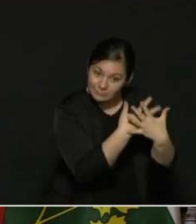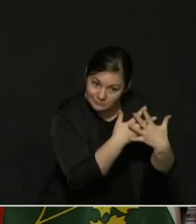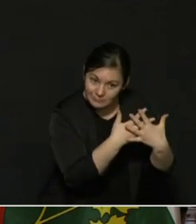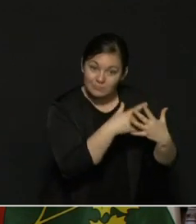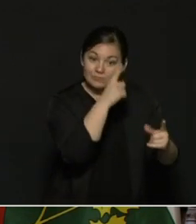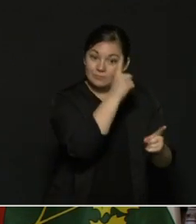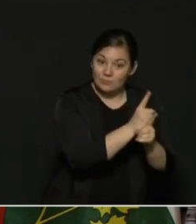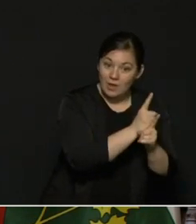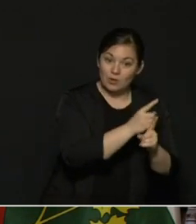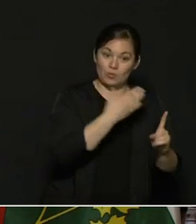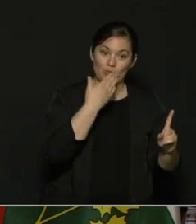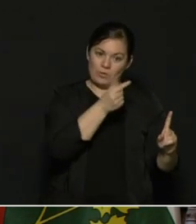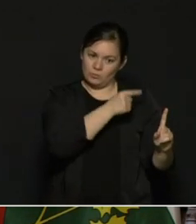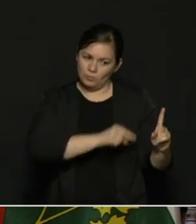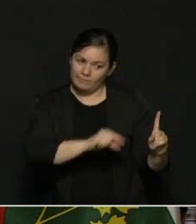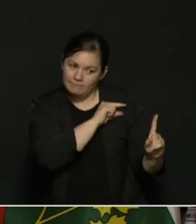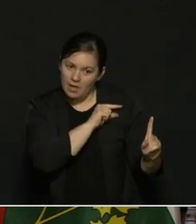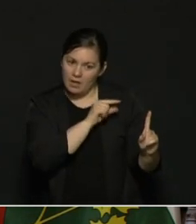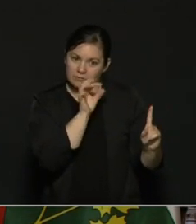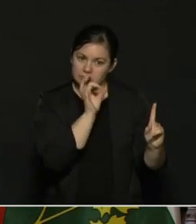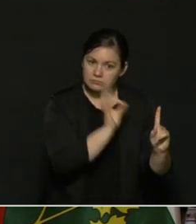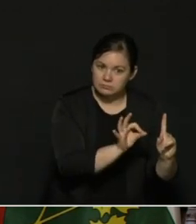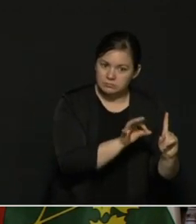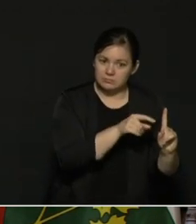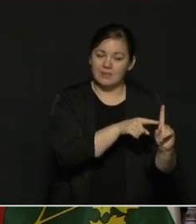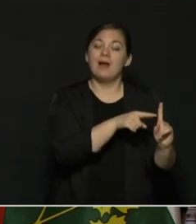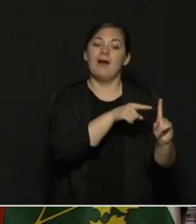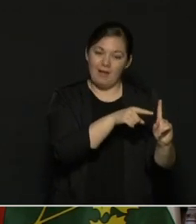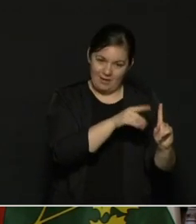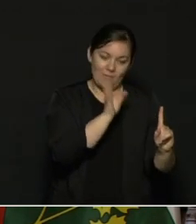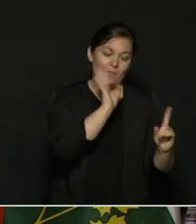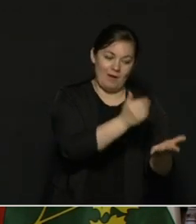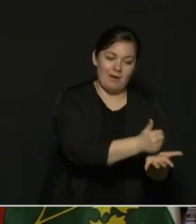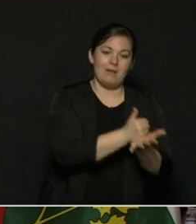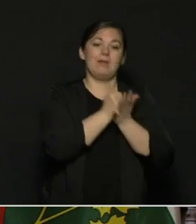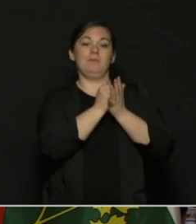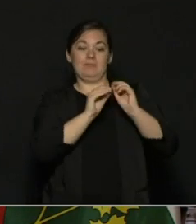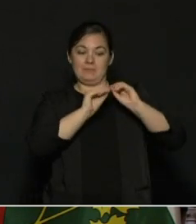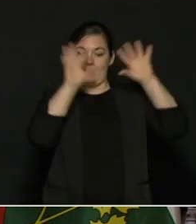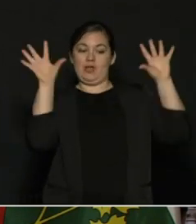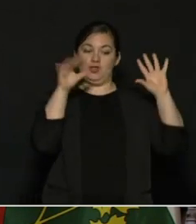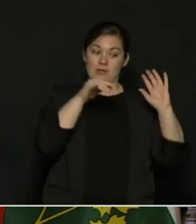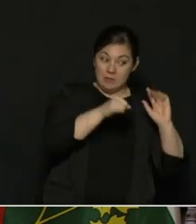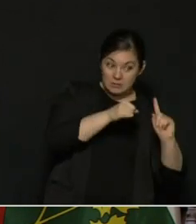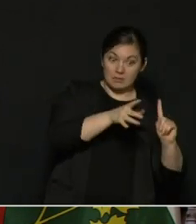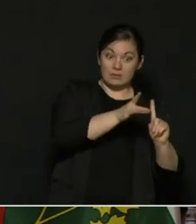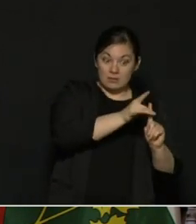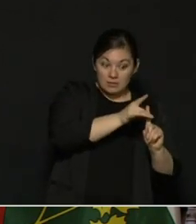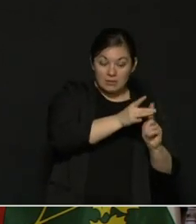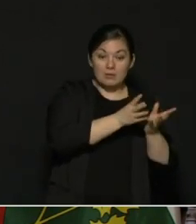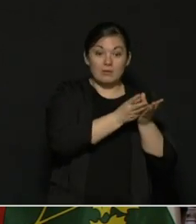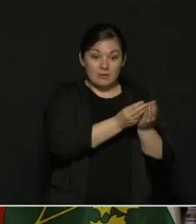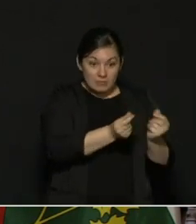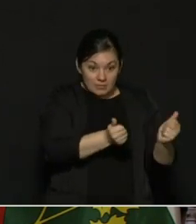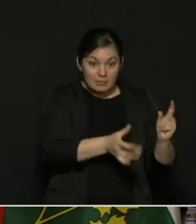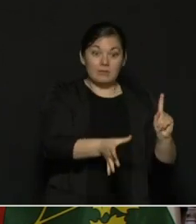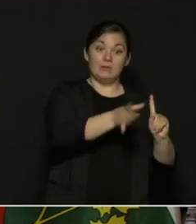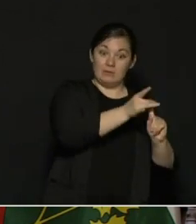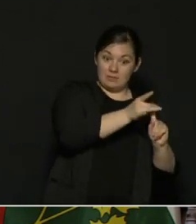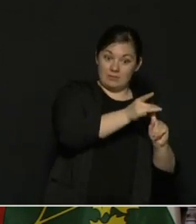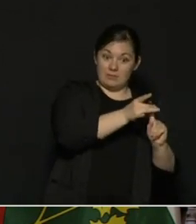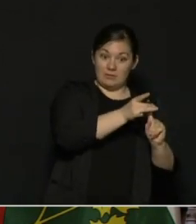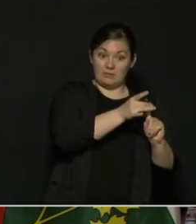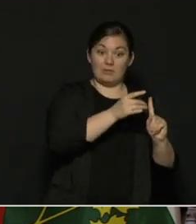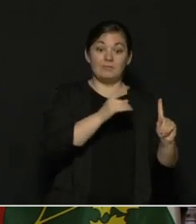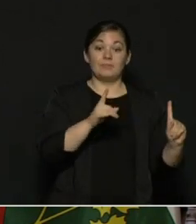immunity, and can someone have immunity and then not be infected again? You may, by happenstance, have some viral particles left in your nasopharyngeal